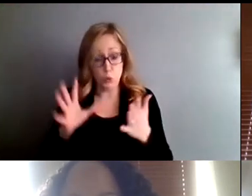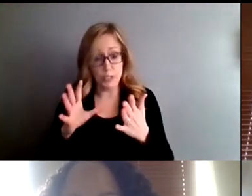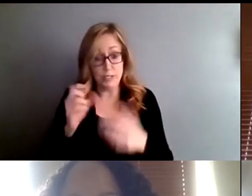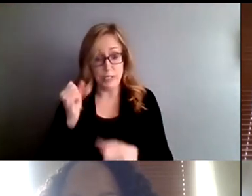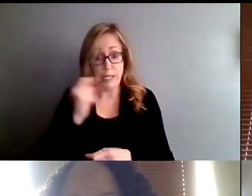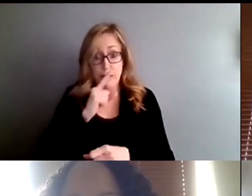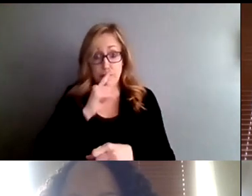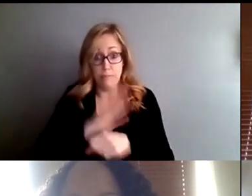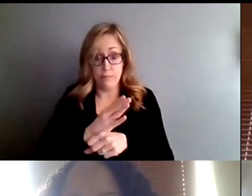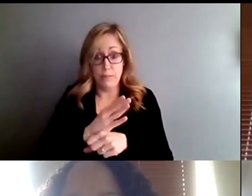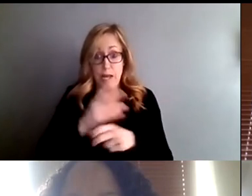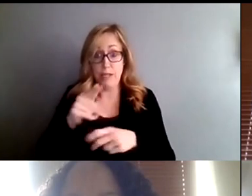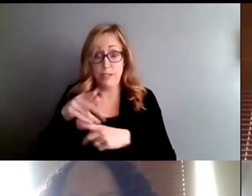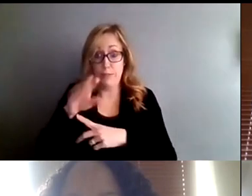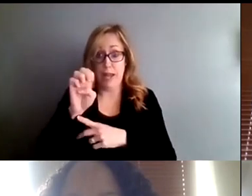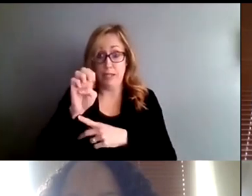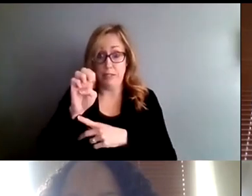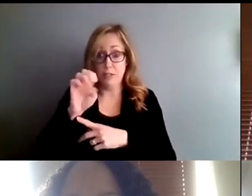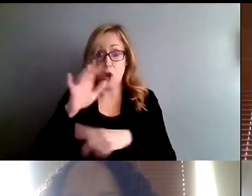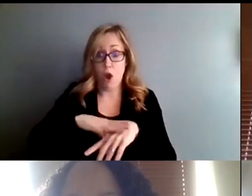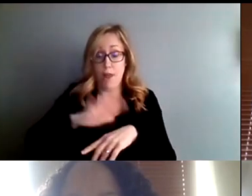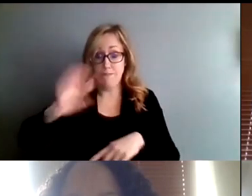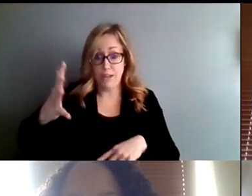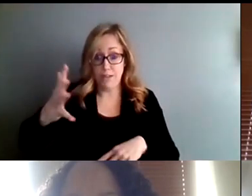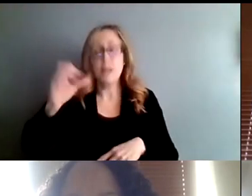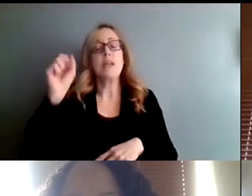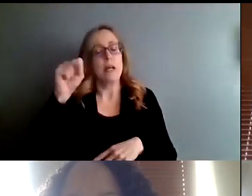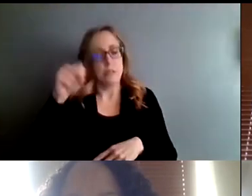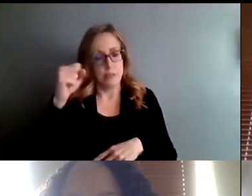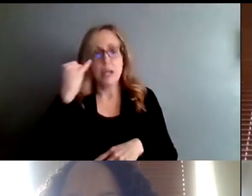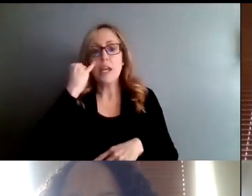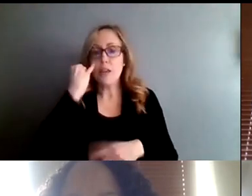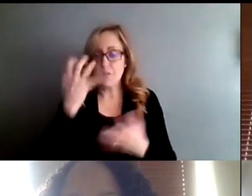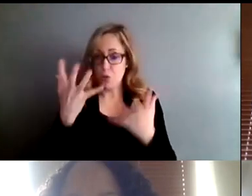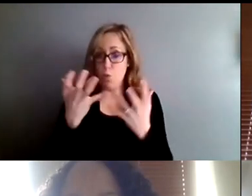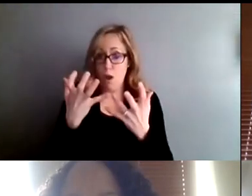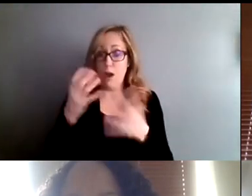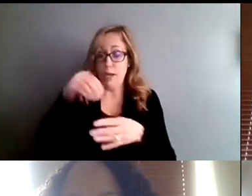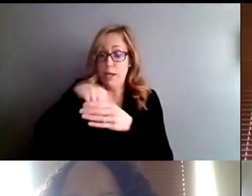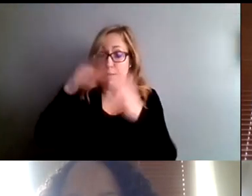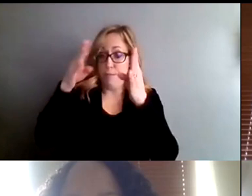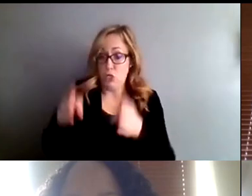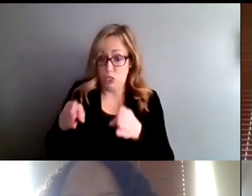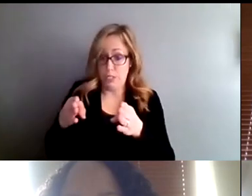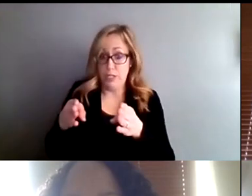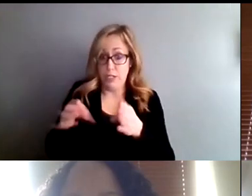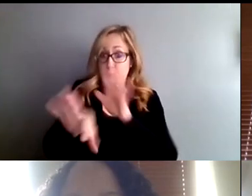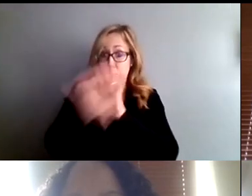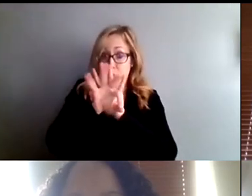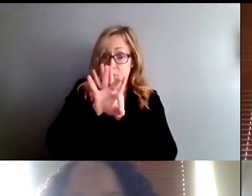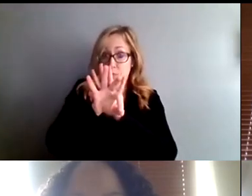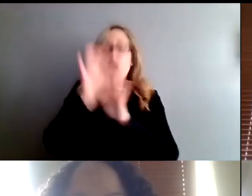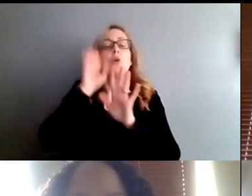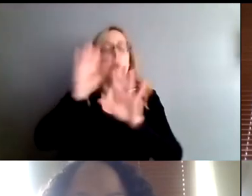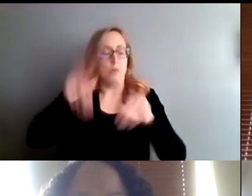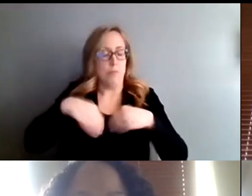5th? Yes, if you choose in person as your option as a family, you will be provided with a seat